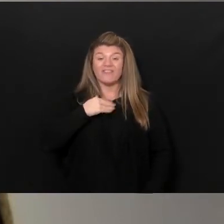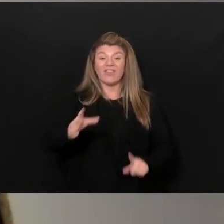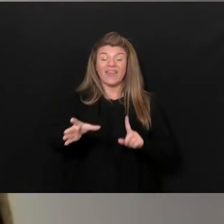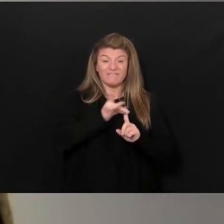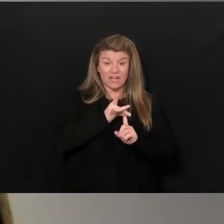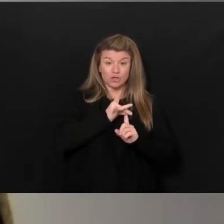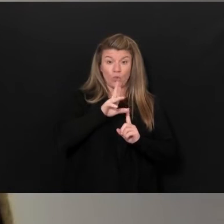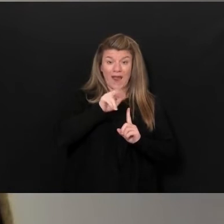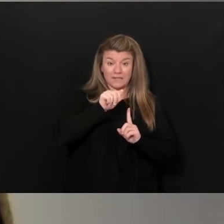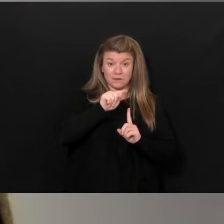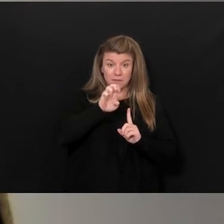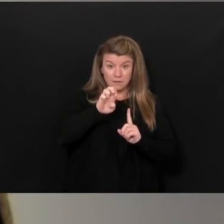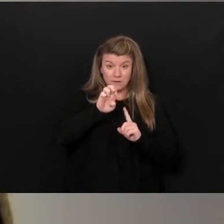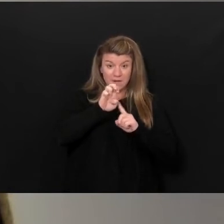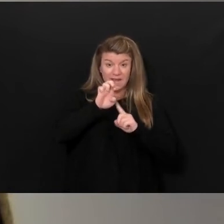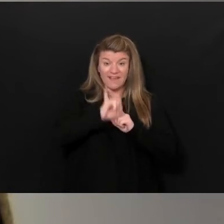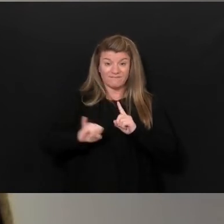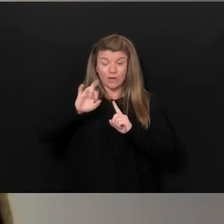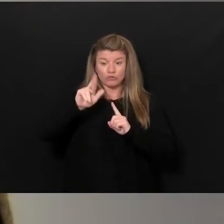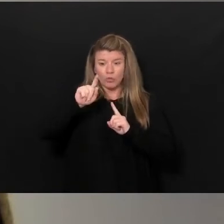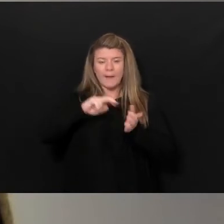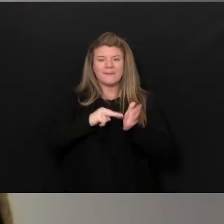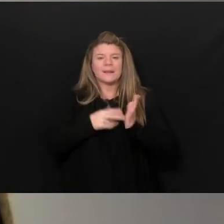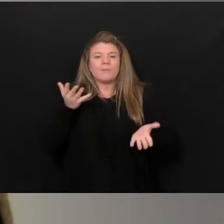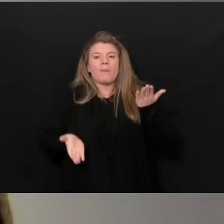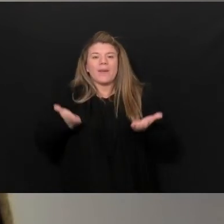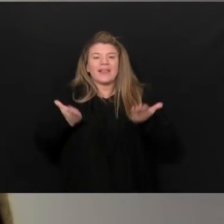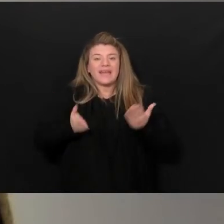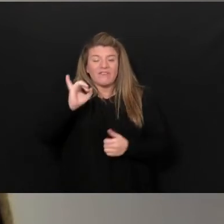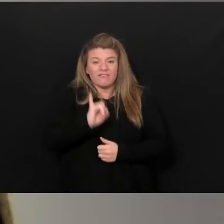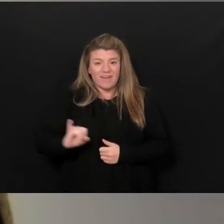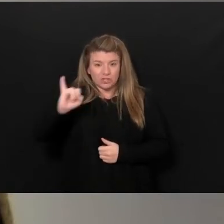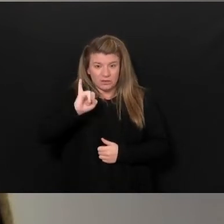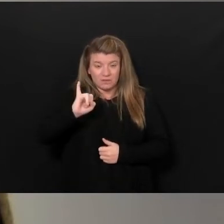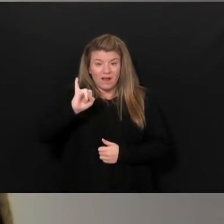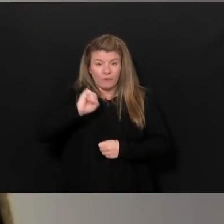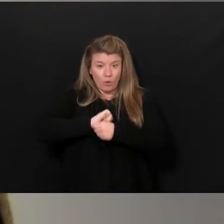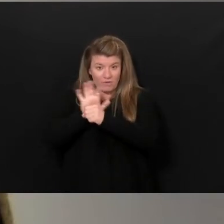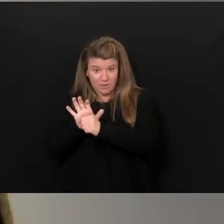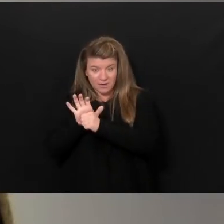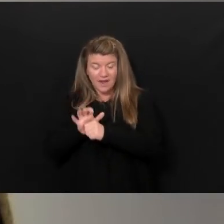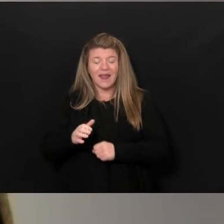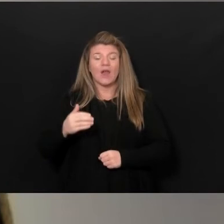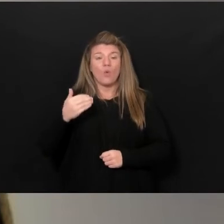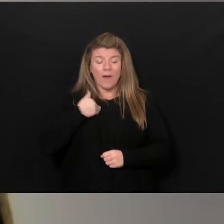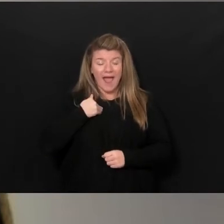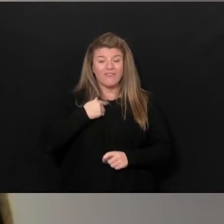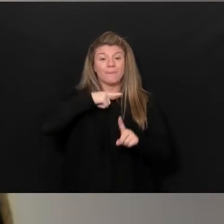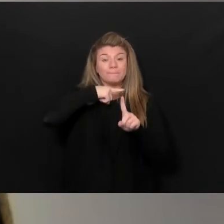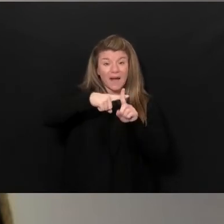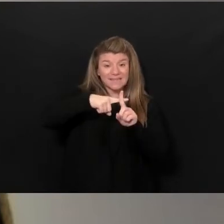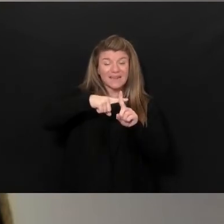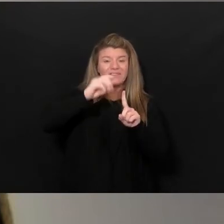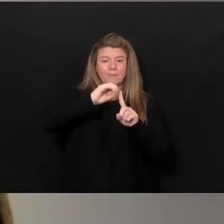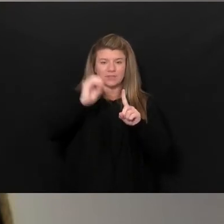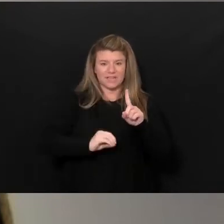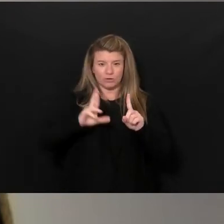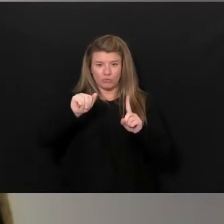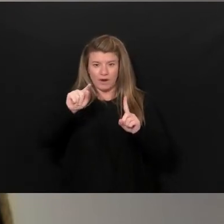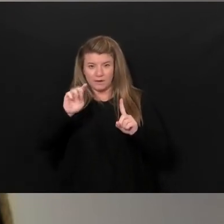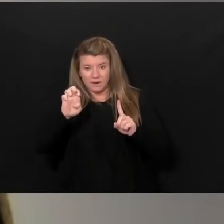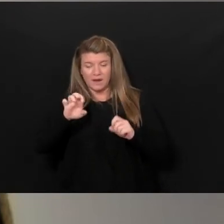rate, which is the probability of infection of COVID. And we have the positivity rate, which